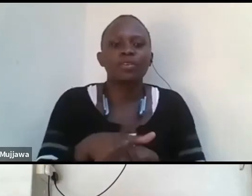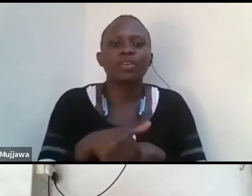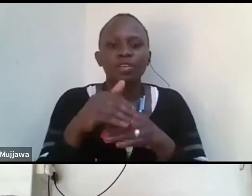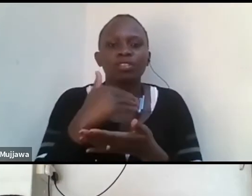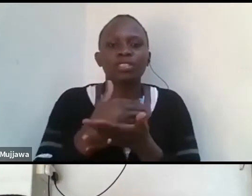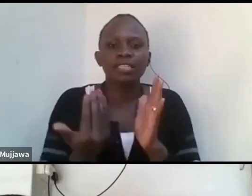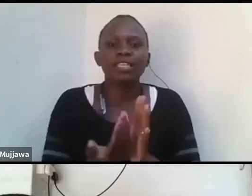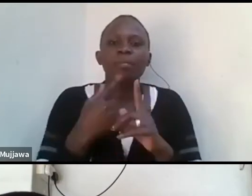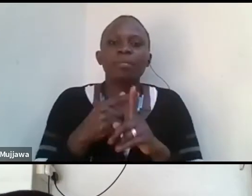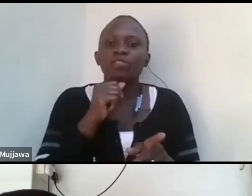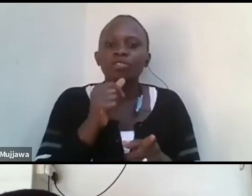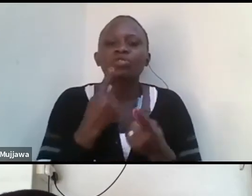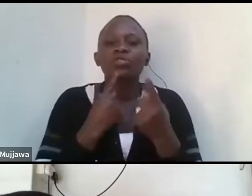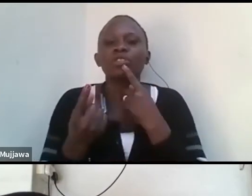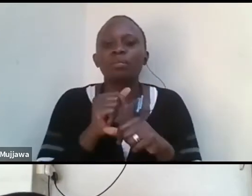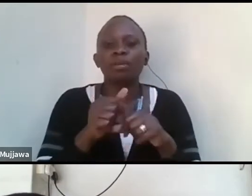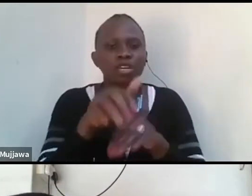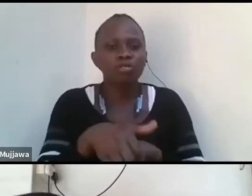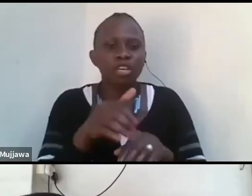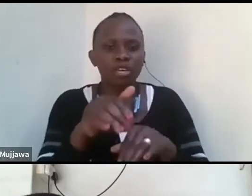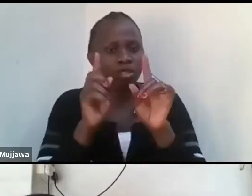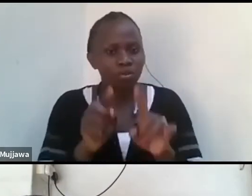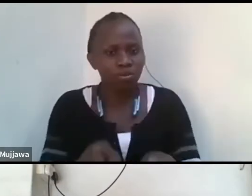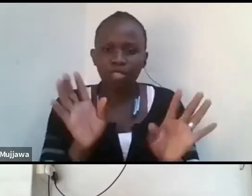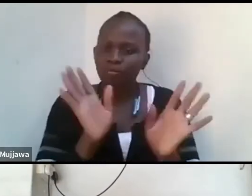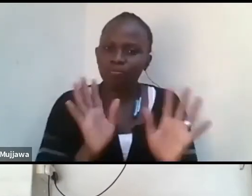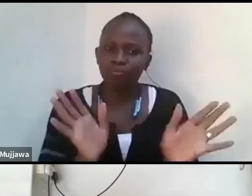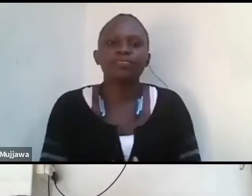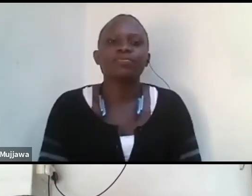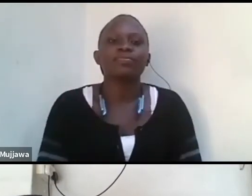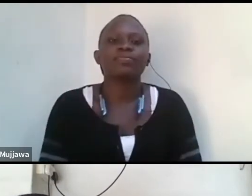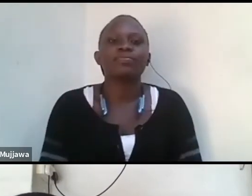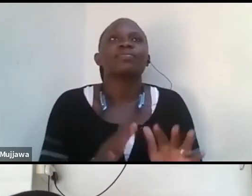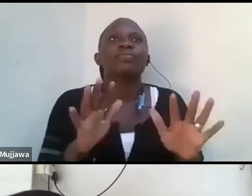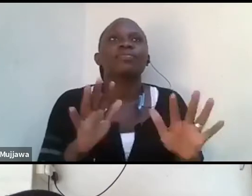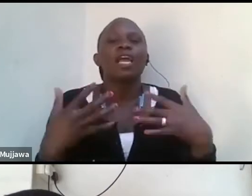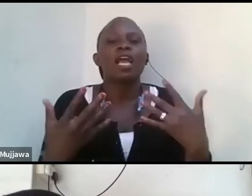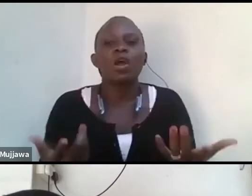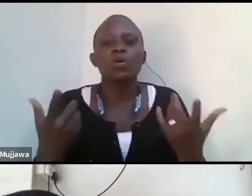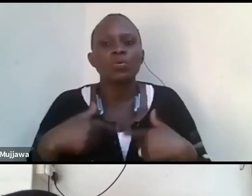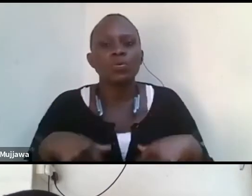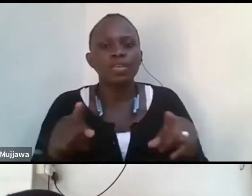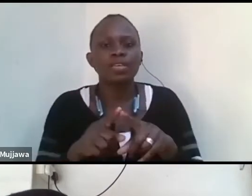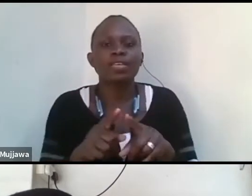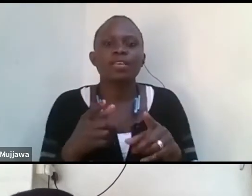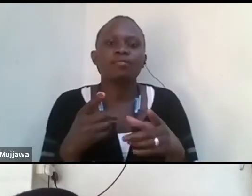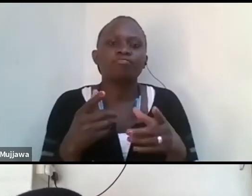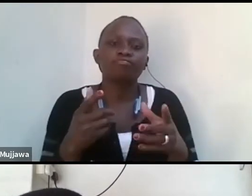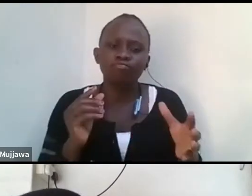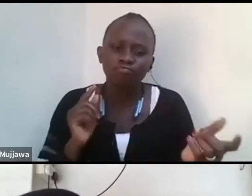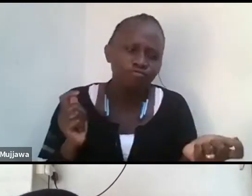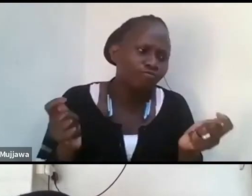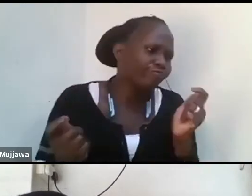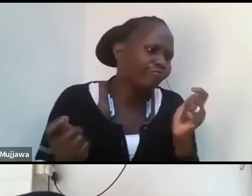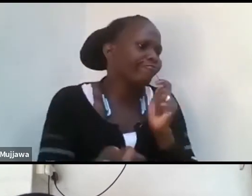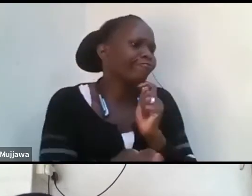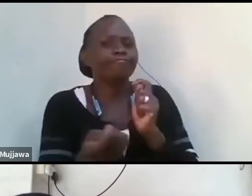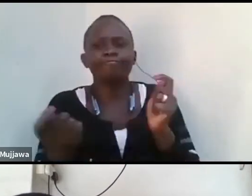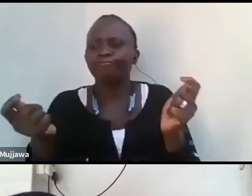How we went around it. Of course, manufacturing is one step in the value chain